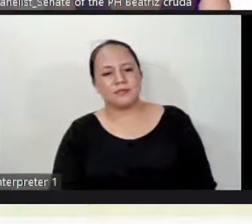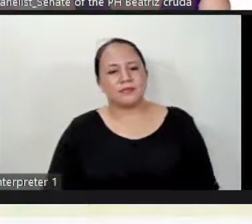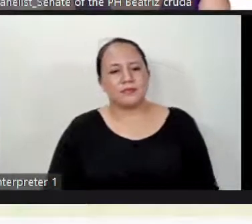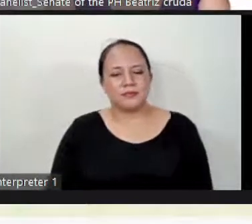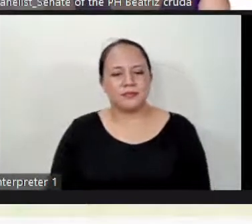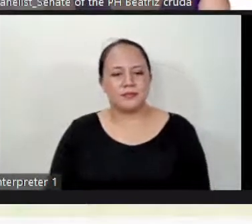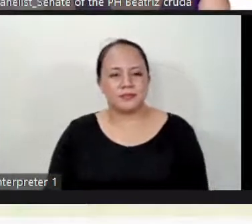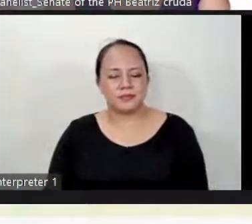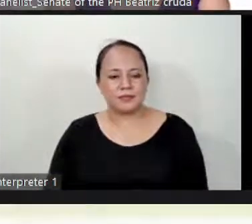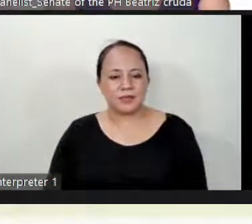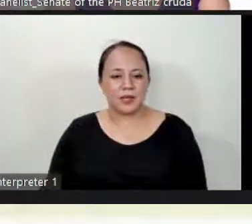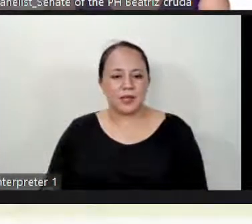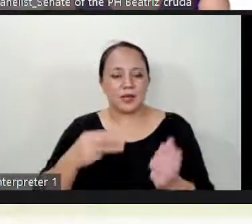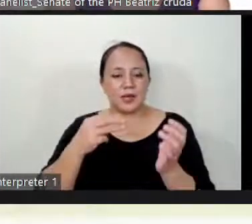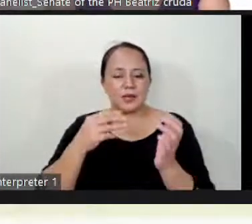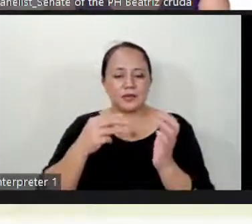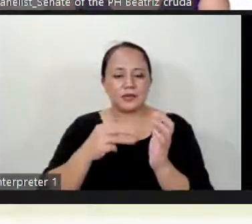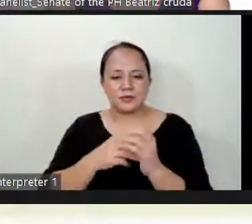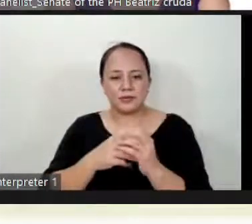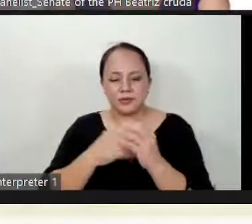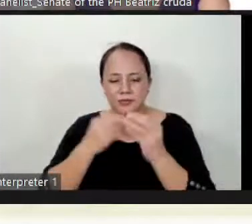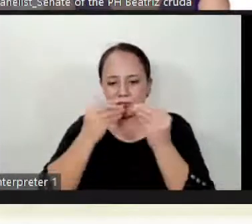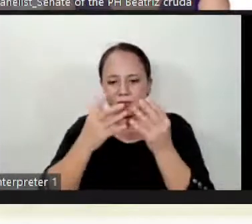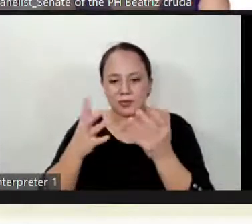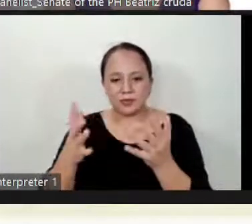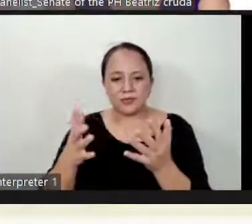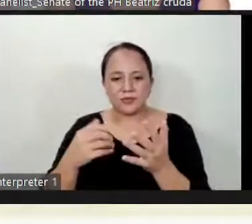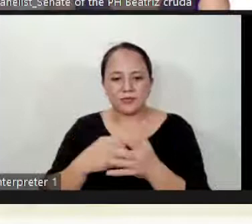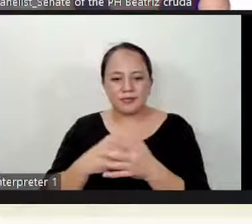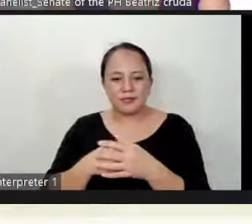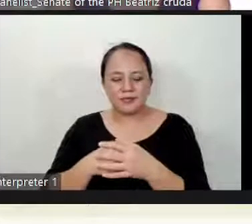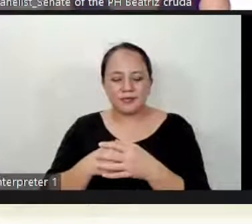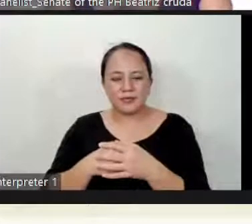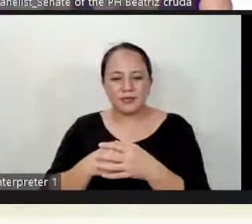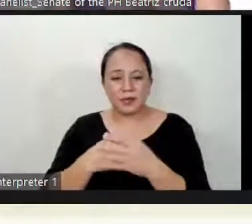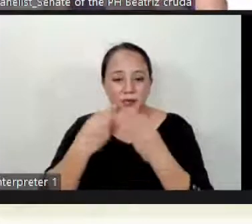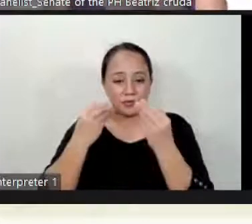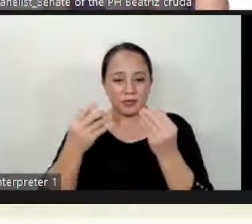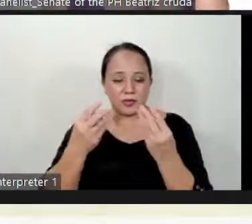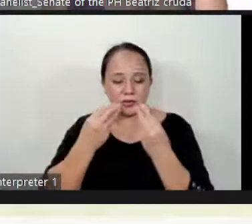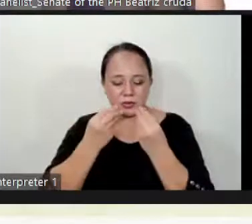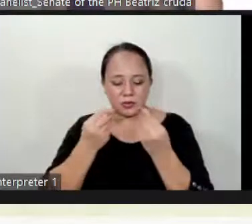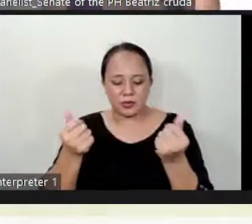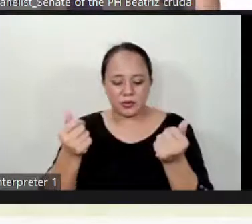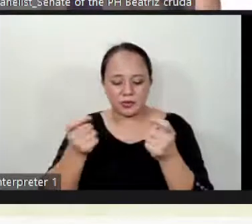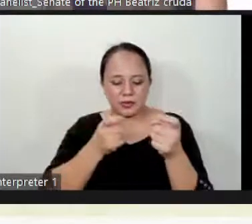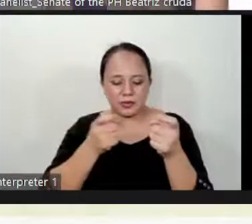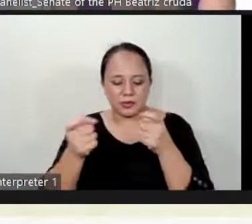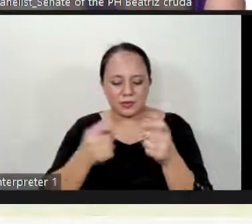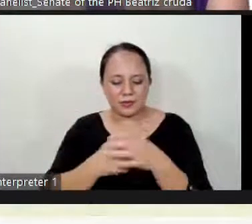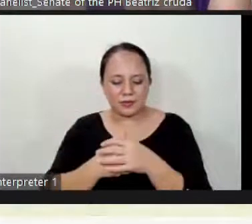from messaging, if the on treatment naman po, on management,